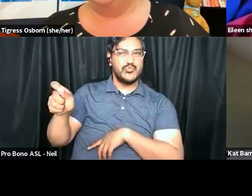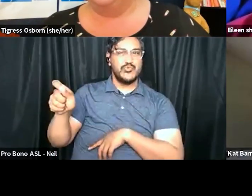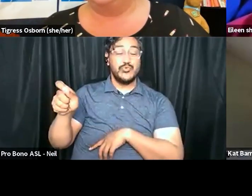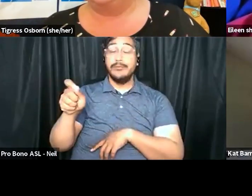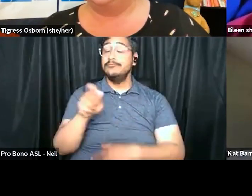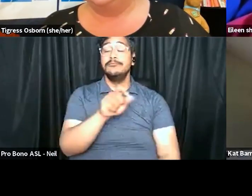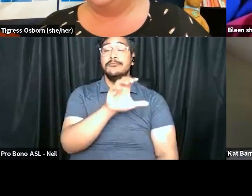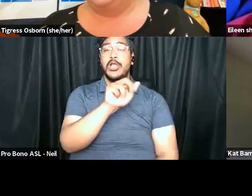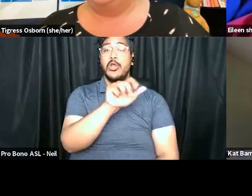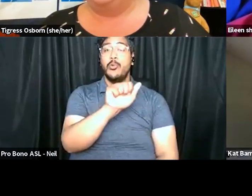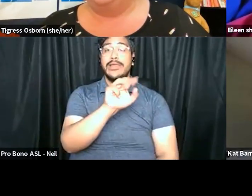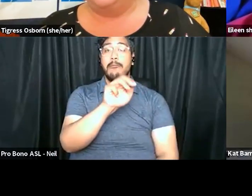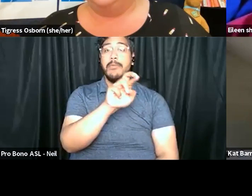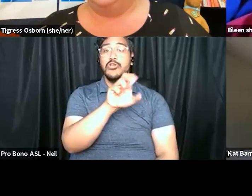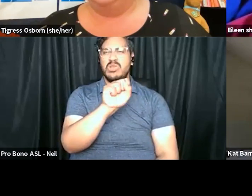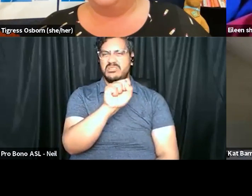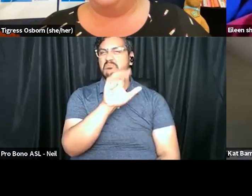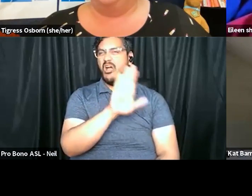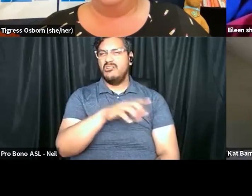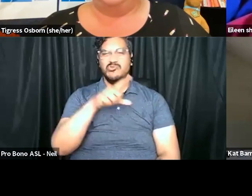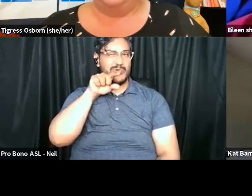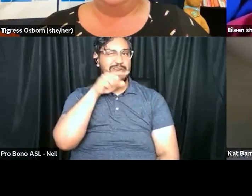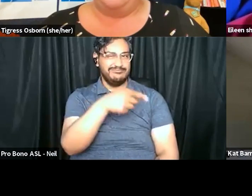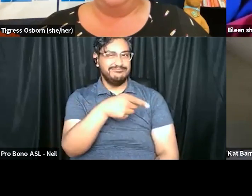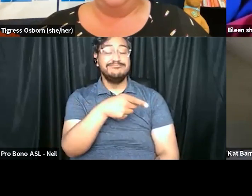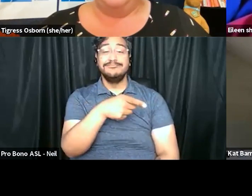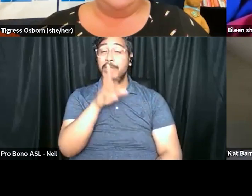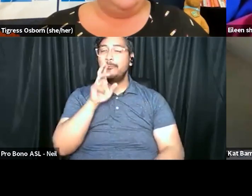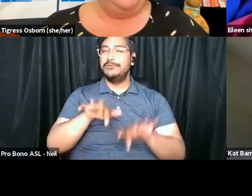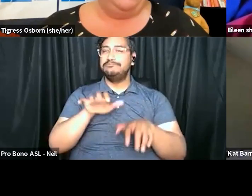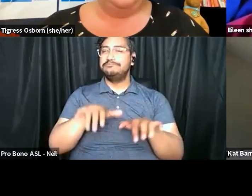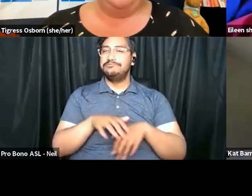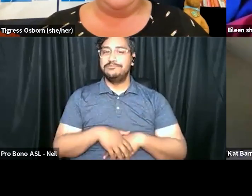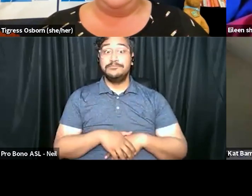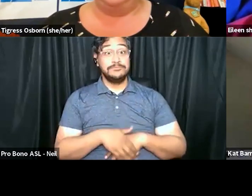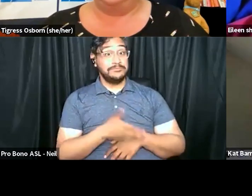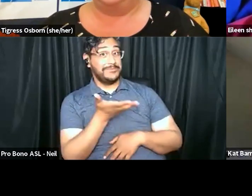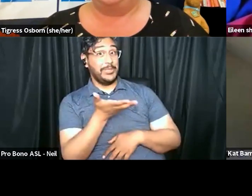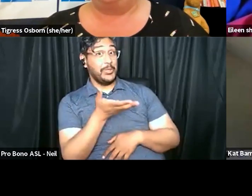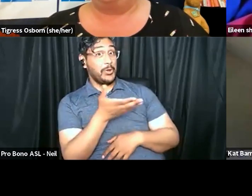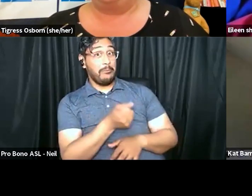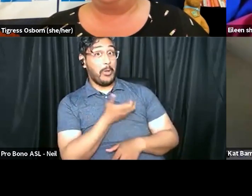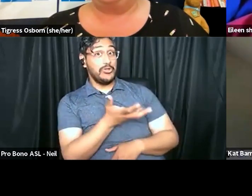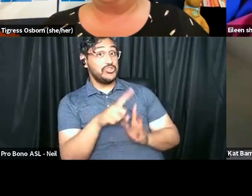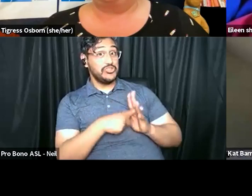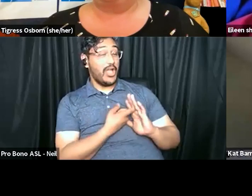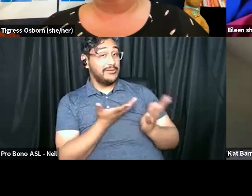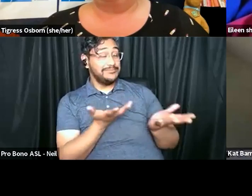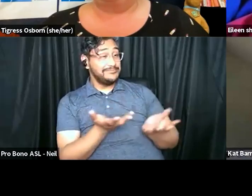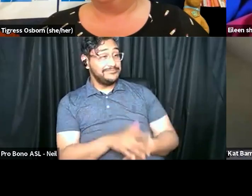Karina Macrease. We'll put that link in the chat. Karina, tell us about your poetry beginnings.